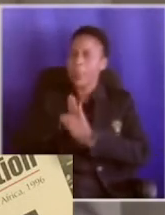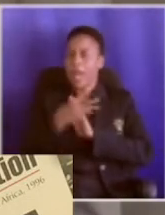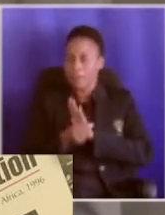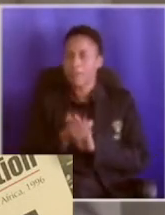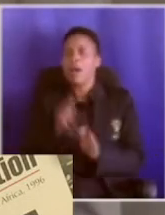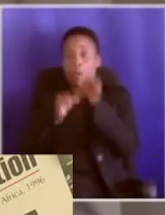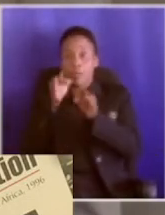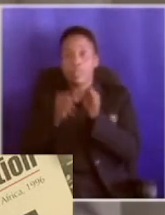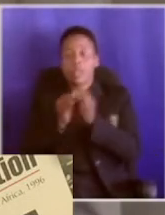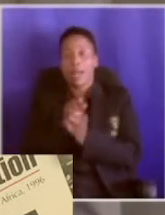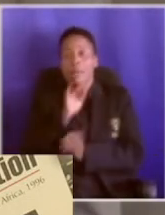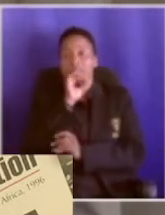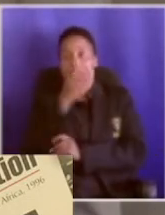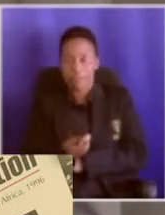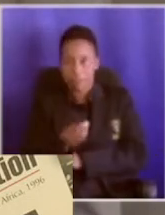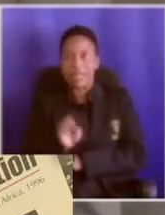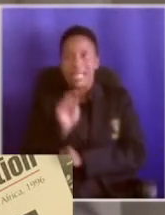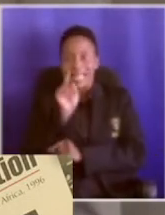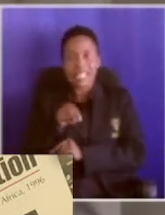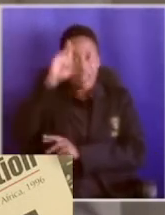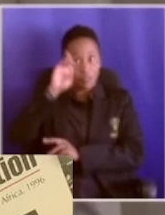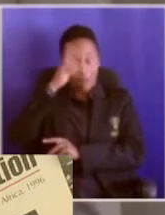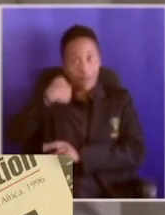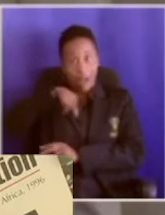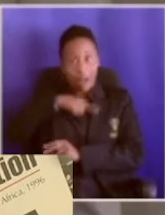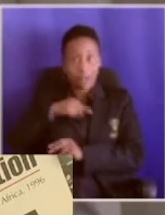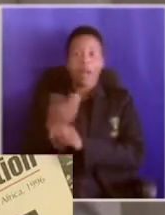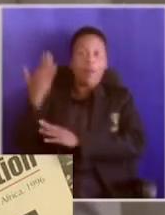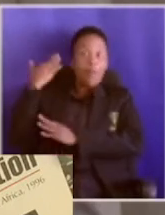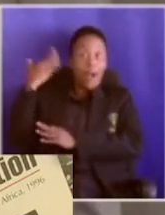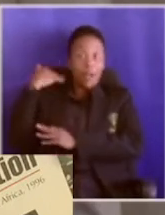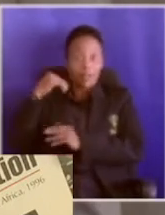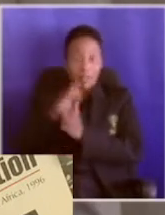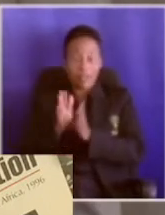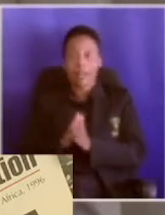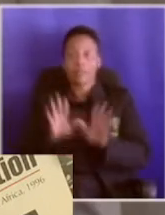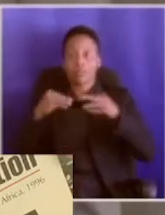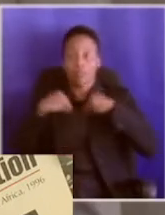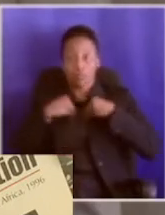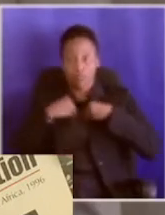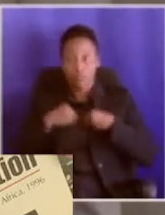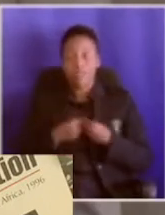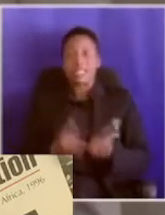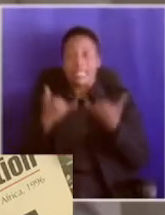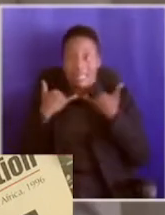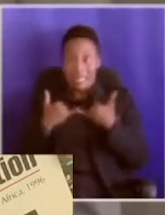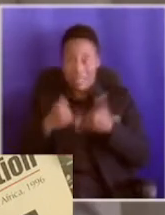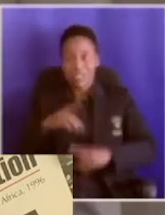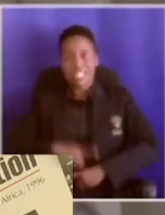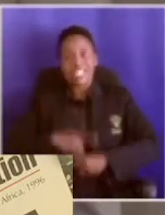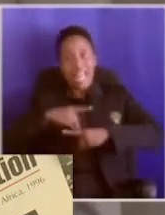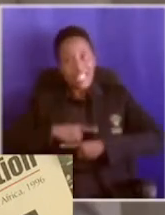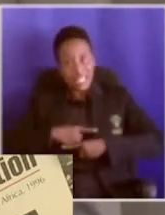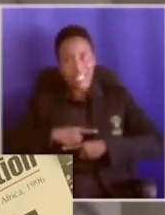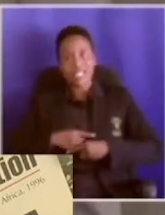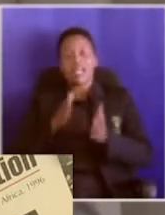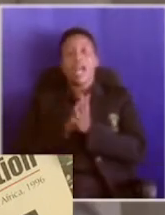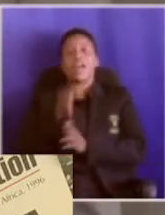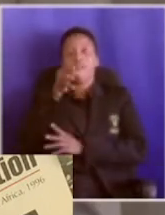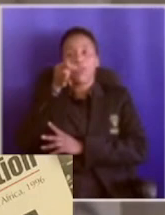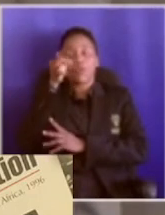meaning. It is a reminder of past dispossession, a symbol of present dignity, and a source of